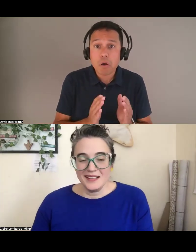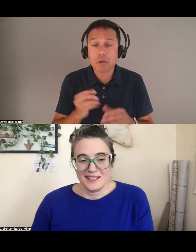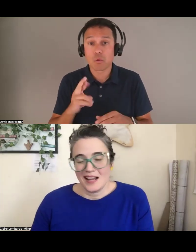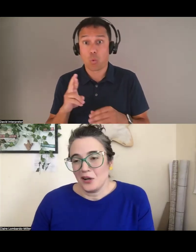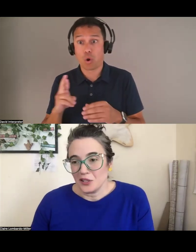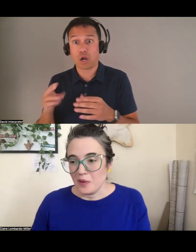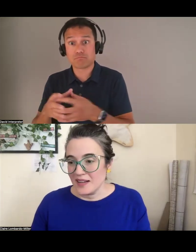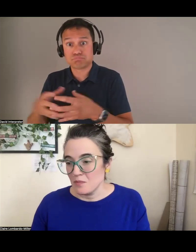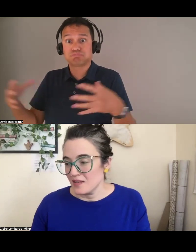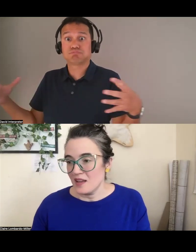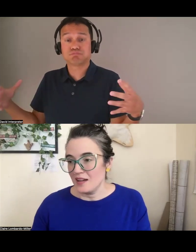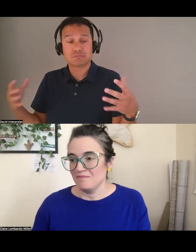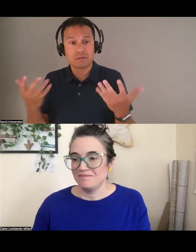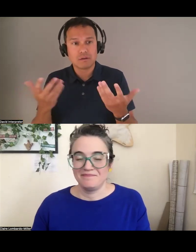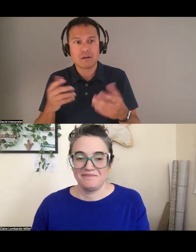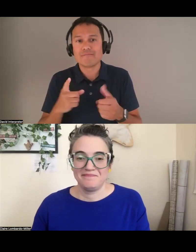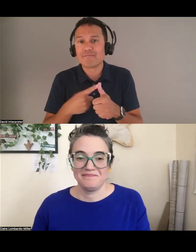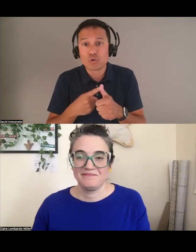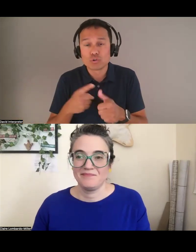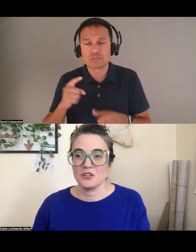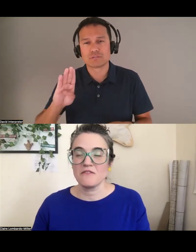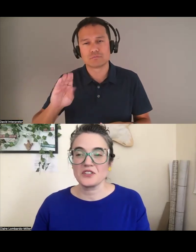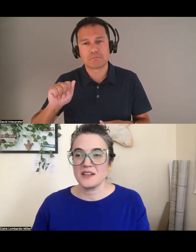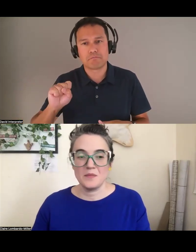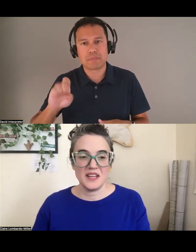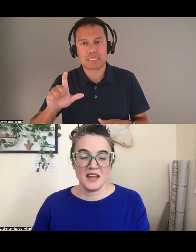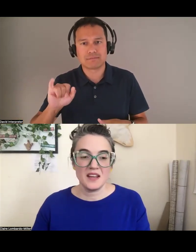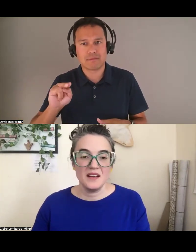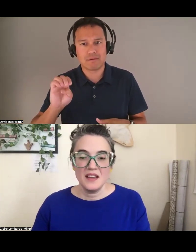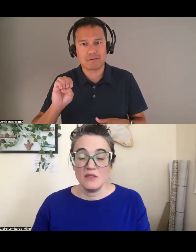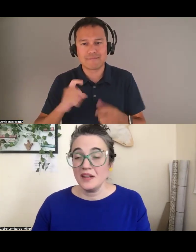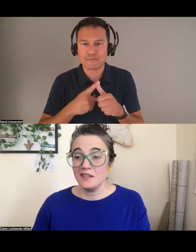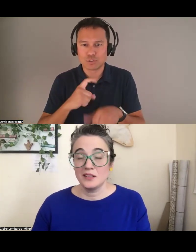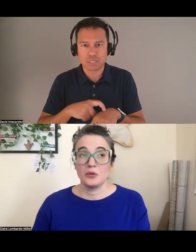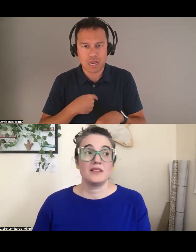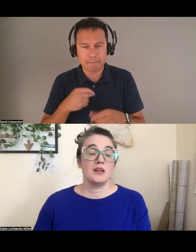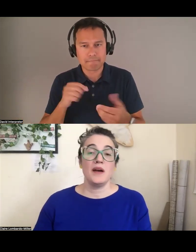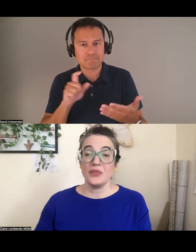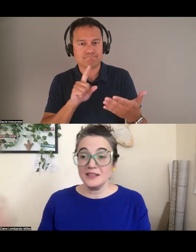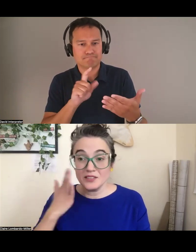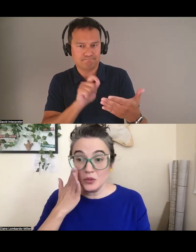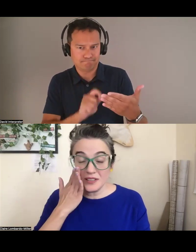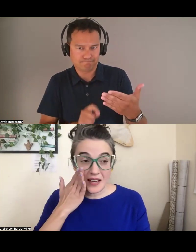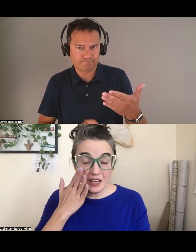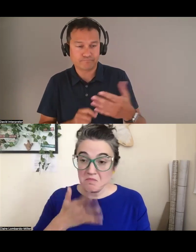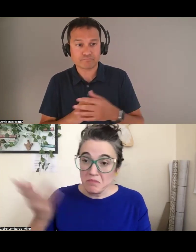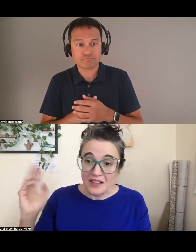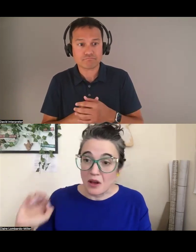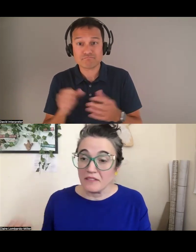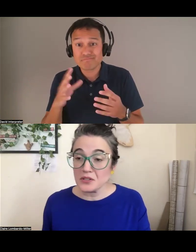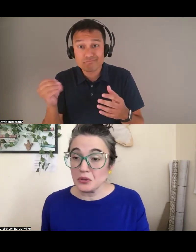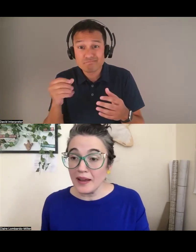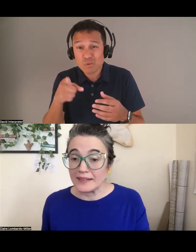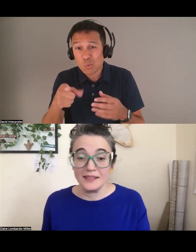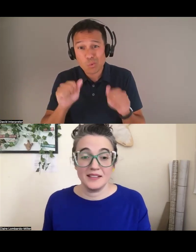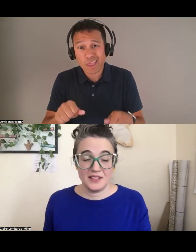it, I call it your bias baseline. It's your first time taking it. And then the great thing about this is you can take it as often